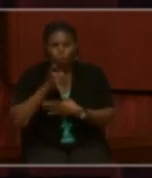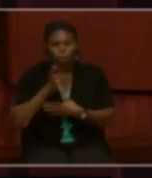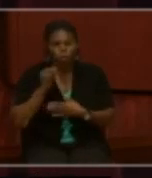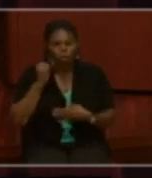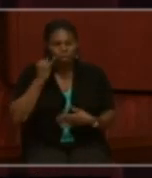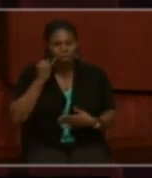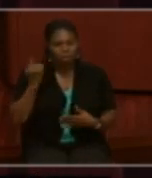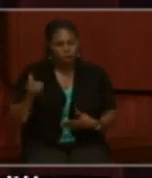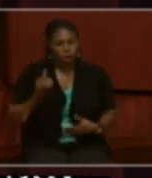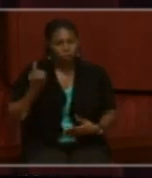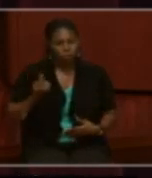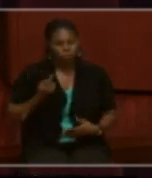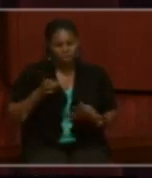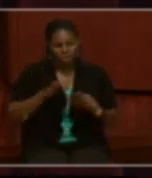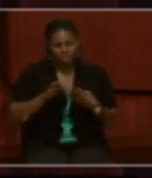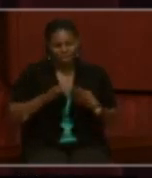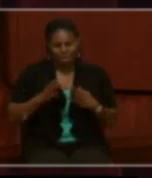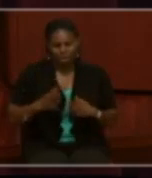account holder?